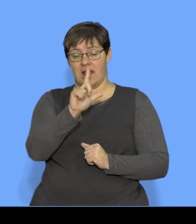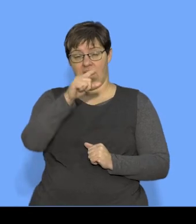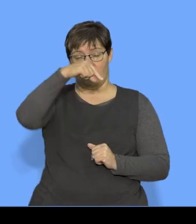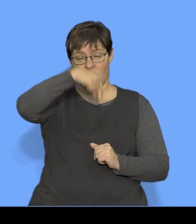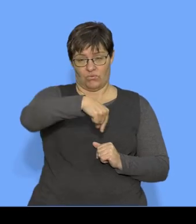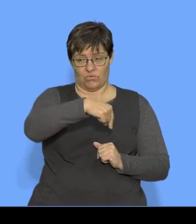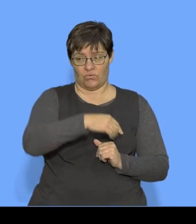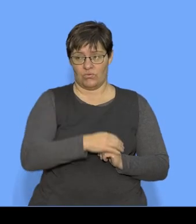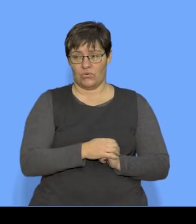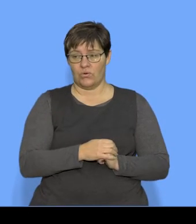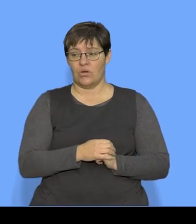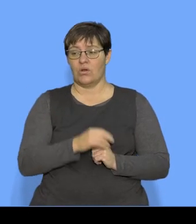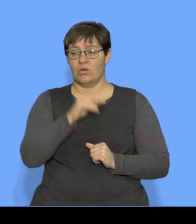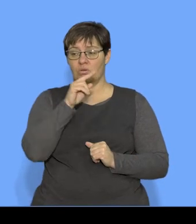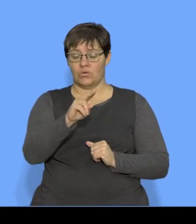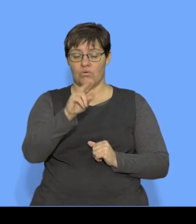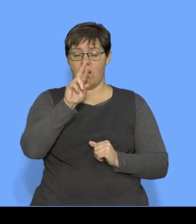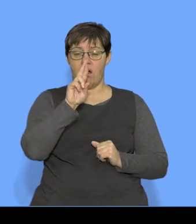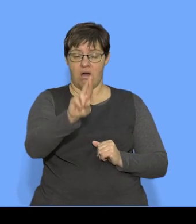LQ